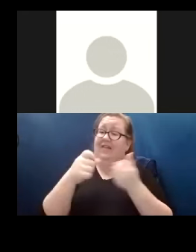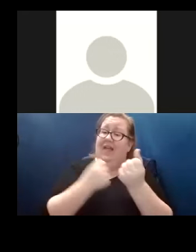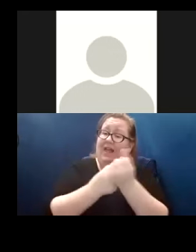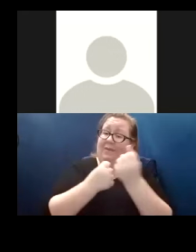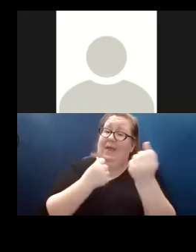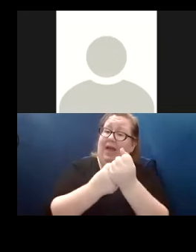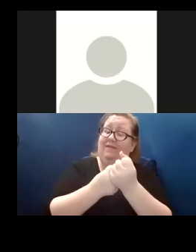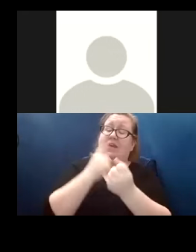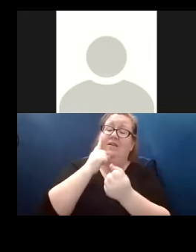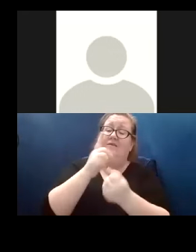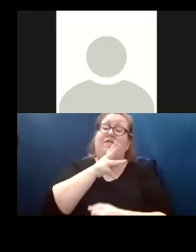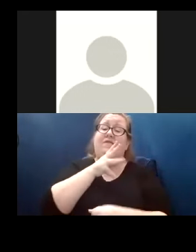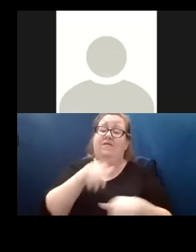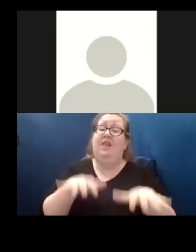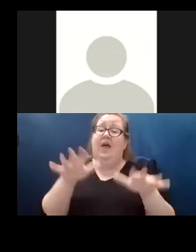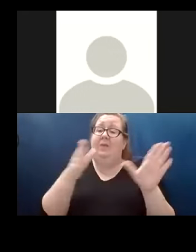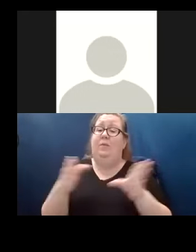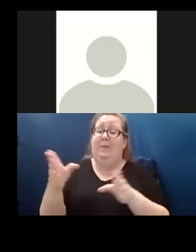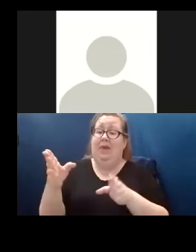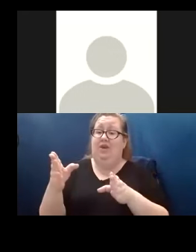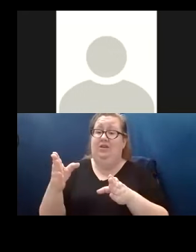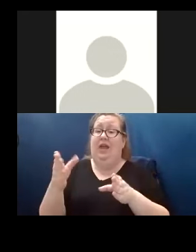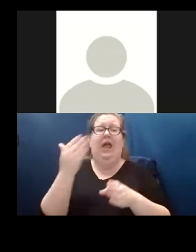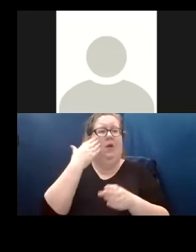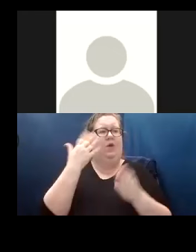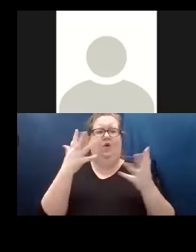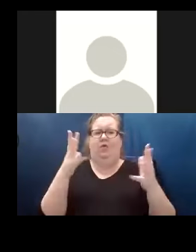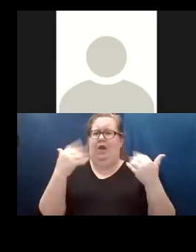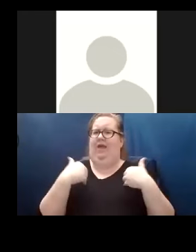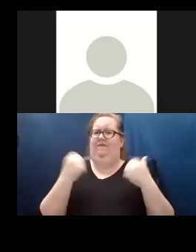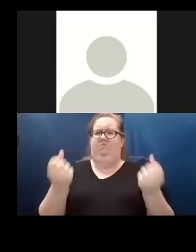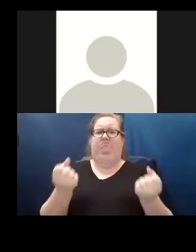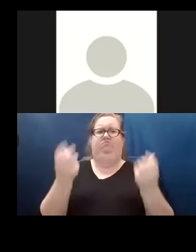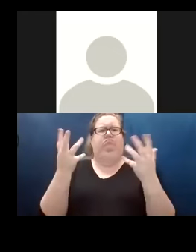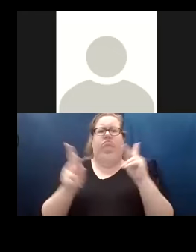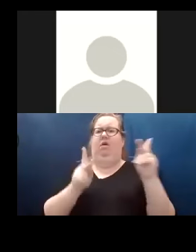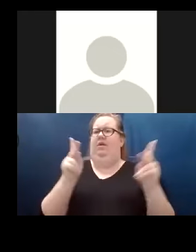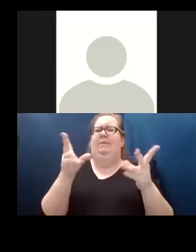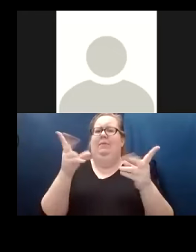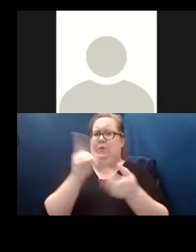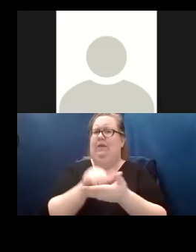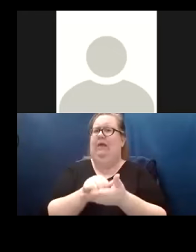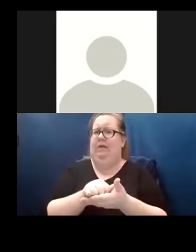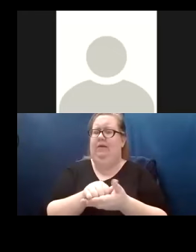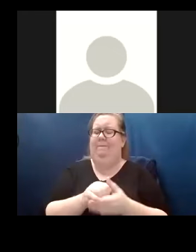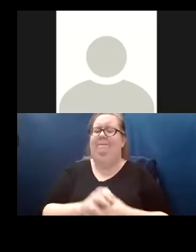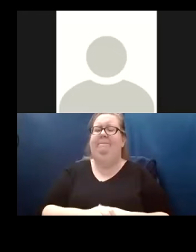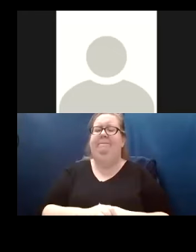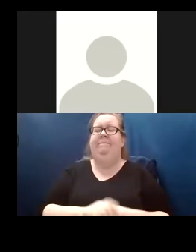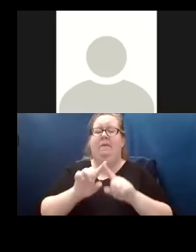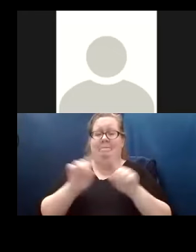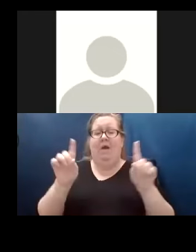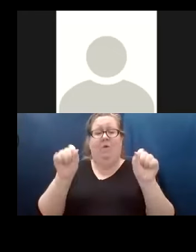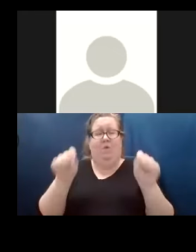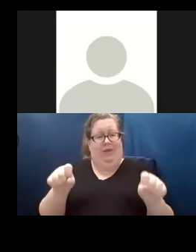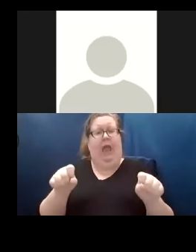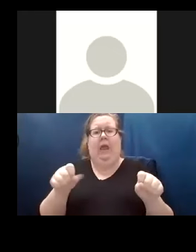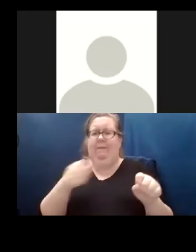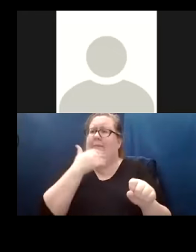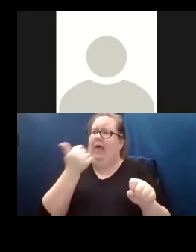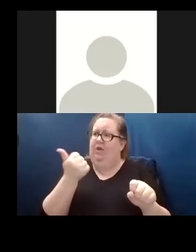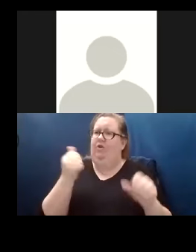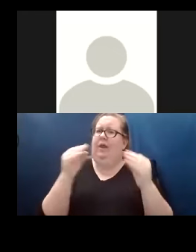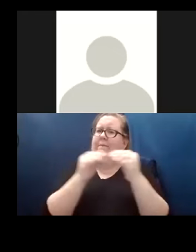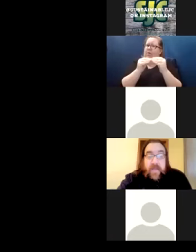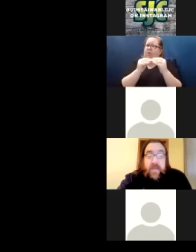too, which we know we already have a ton of people who are doing so too. But we can be better at it too. So that means we have to